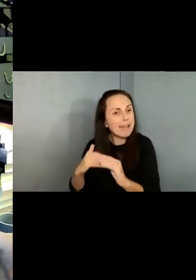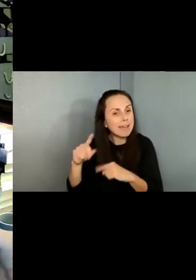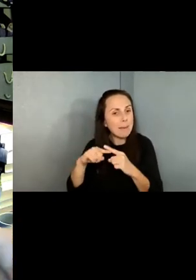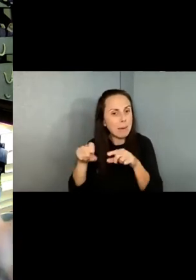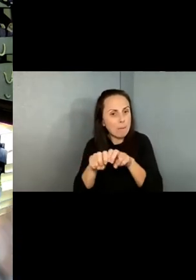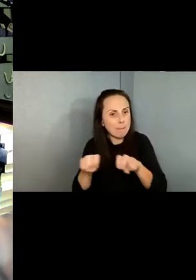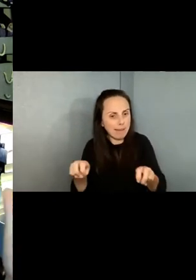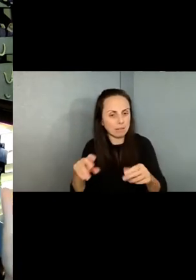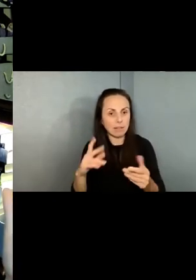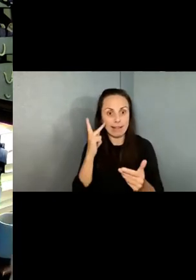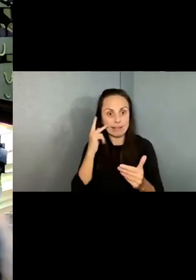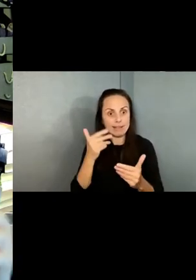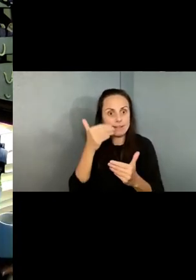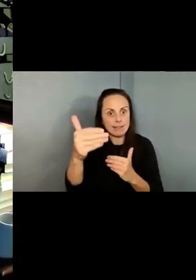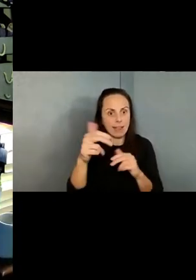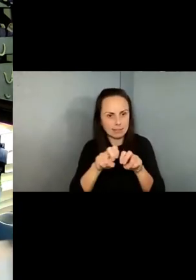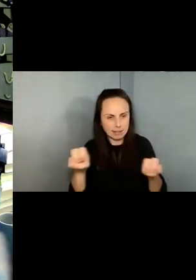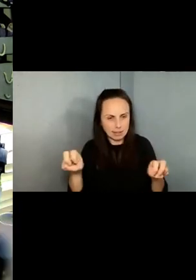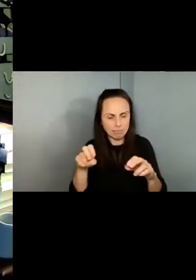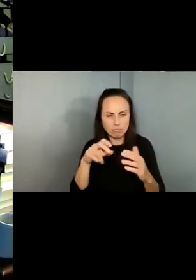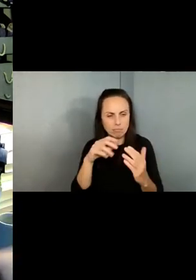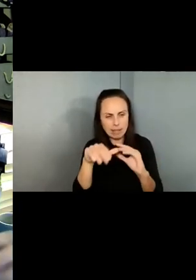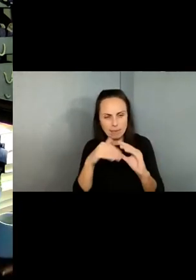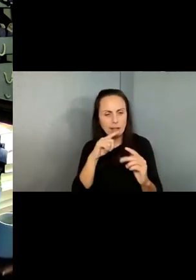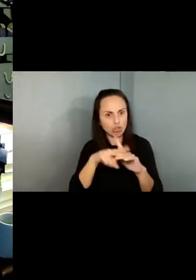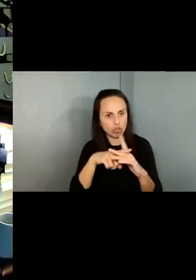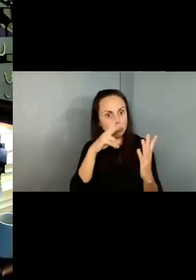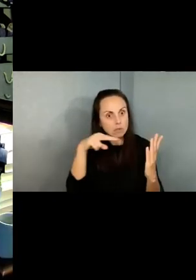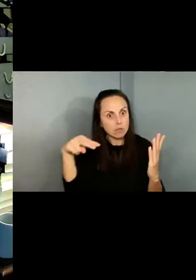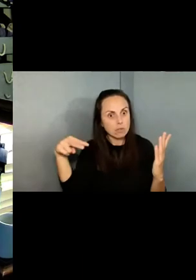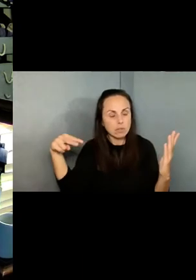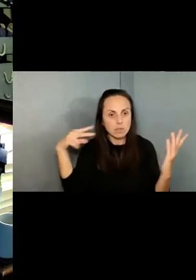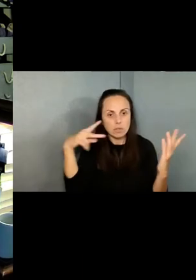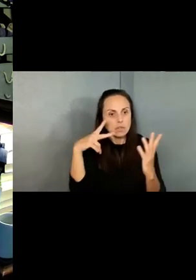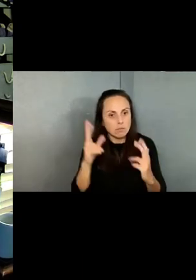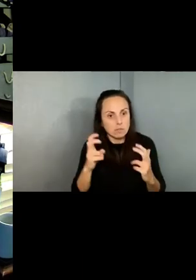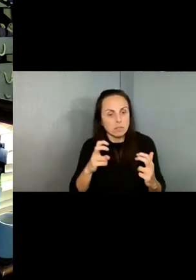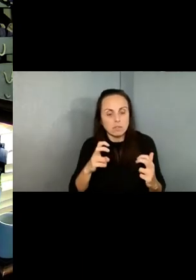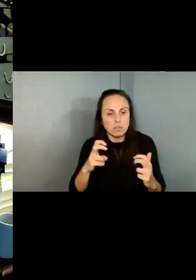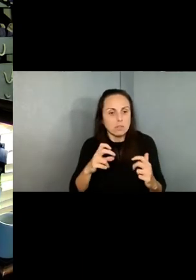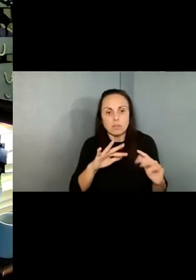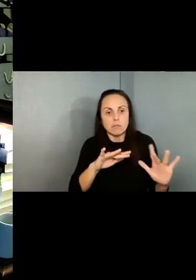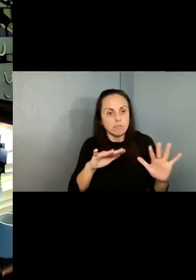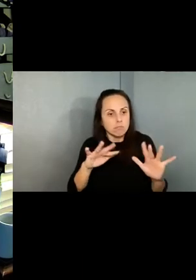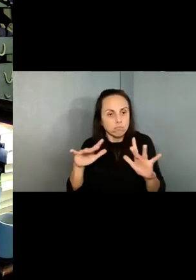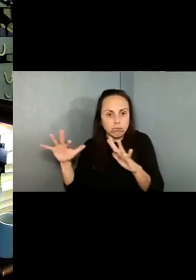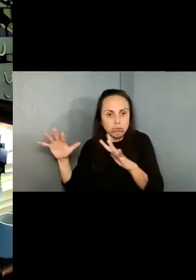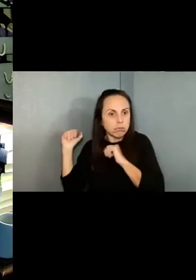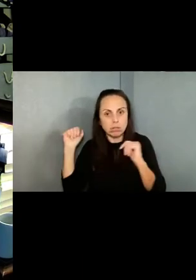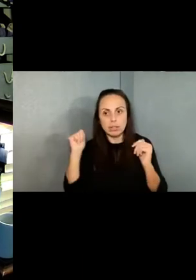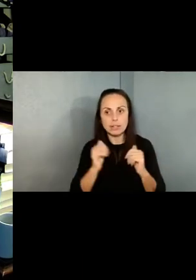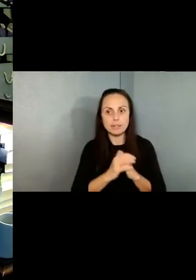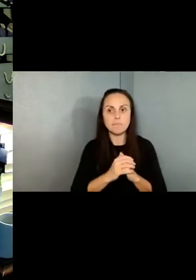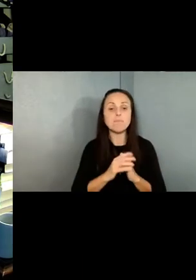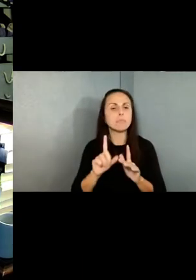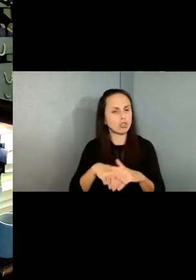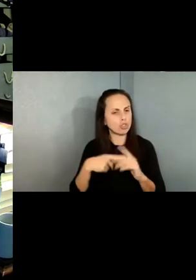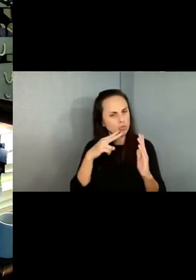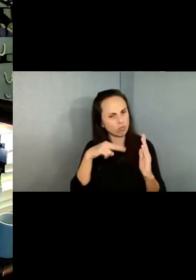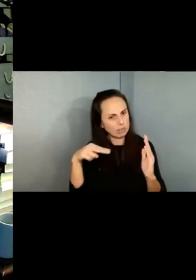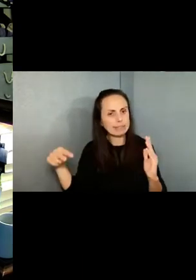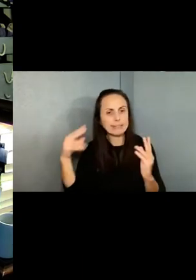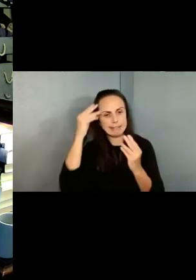next email and I start reading the materials, which I furiously download into my download folder. Then I start reading the